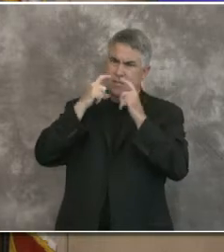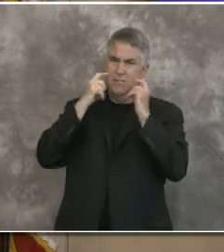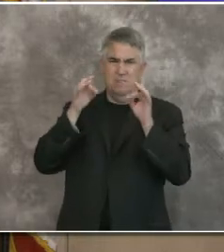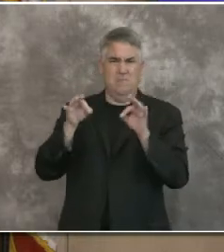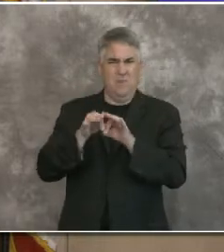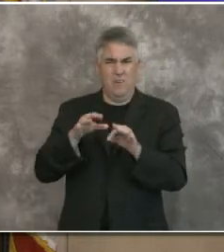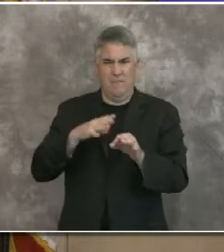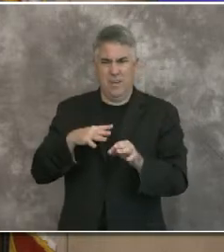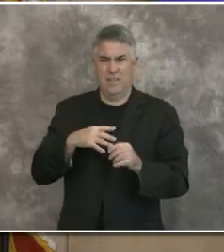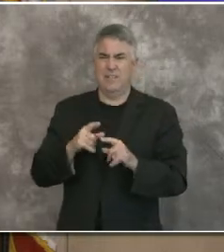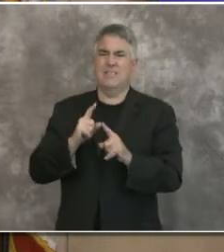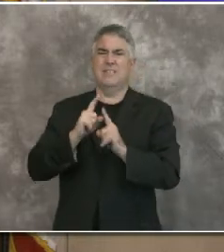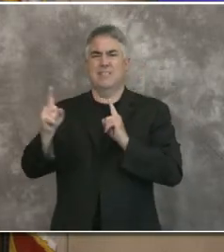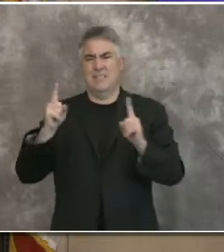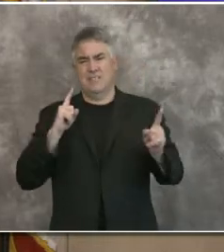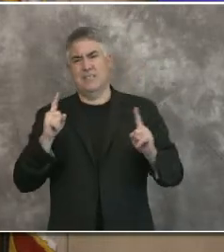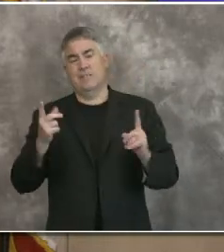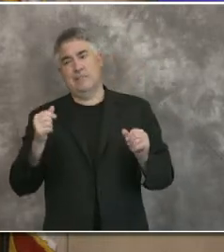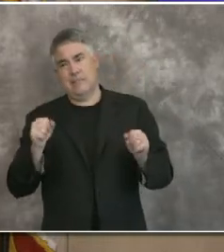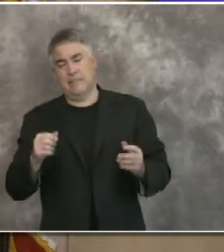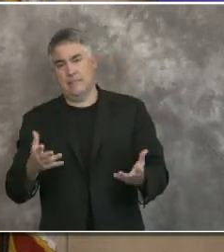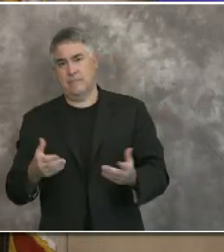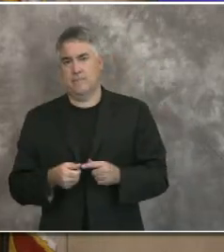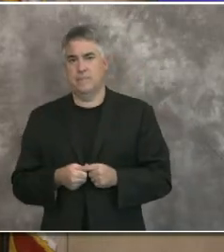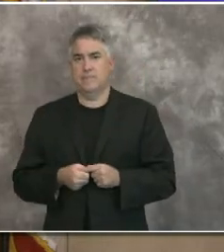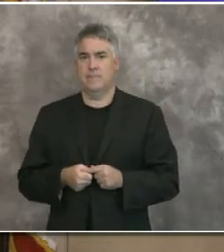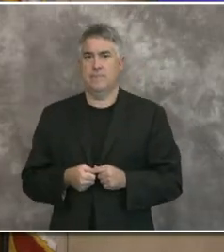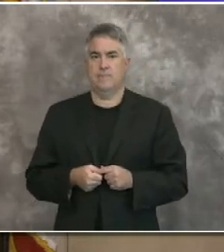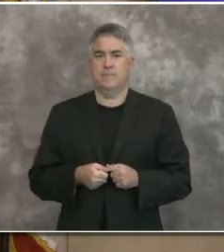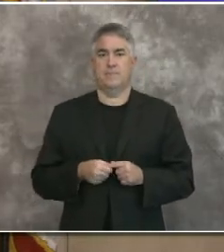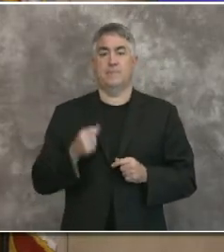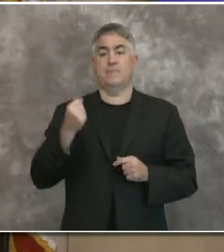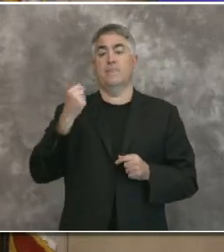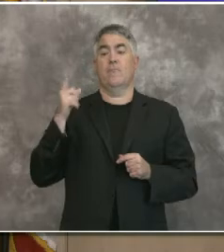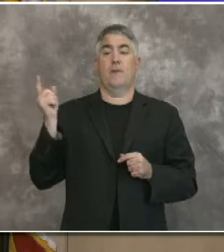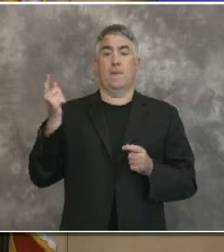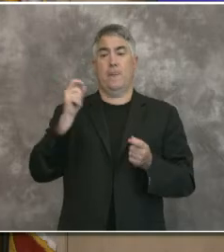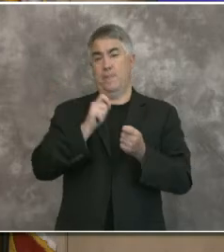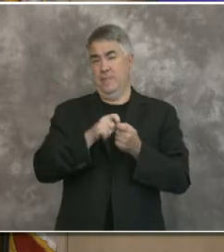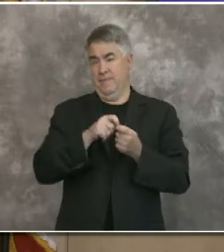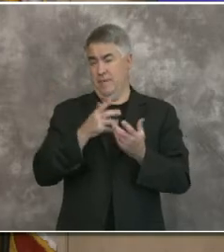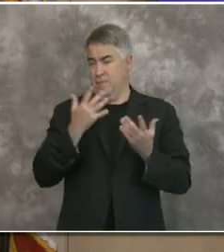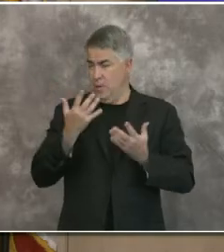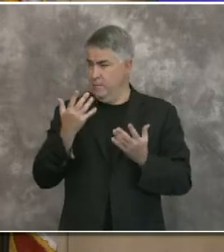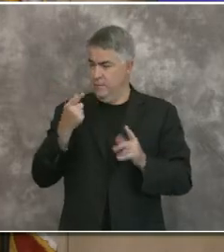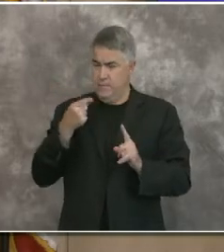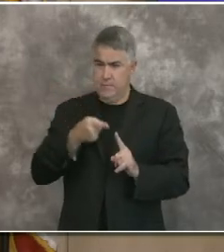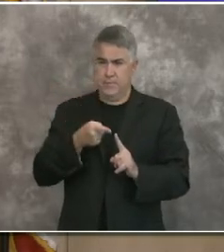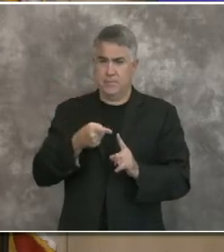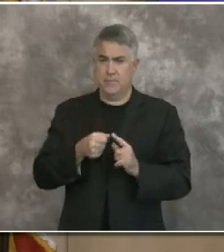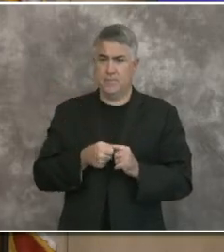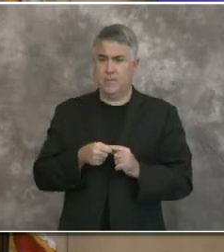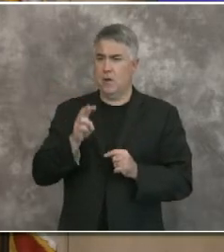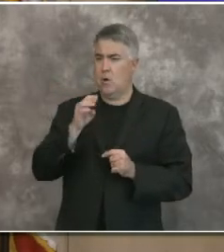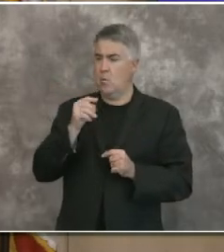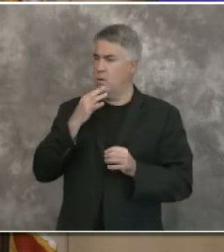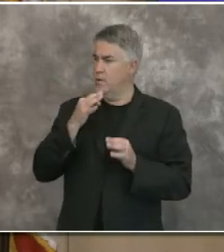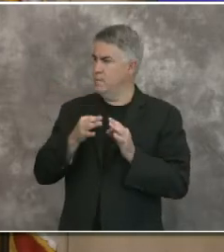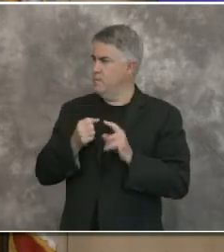physical distancing as best they can. But as it relates to specific cases tied to specific events, I'll have Dr. Wooten address that.